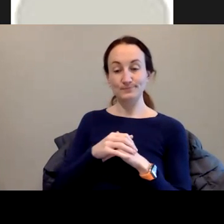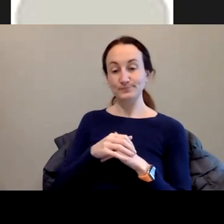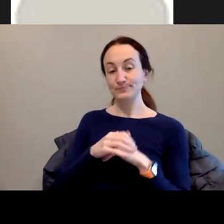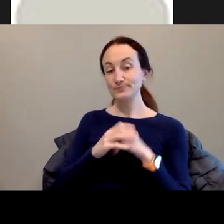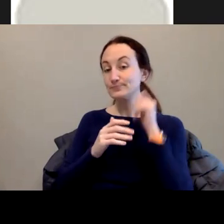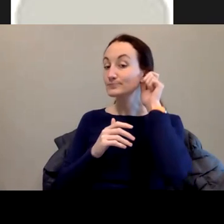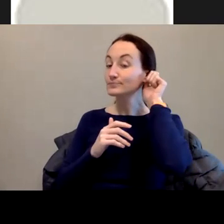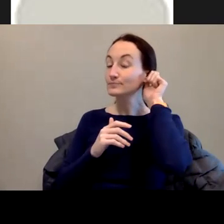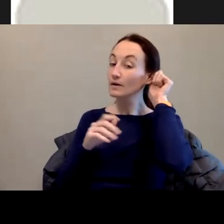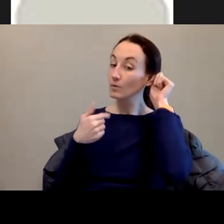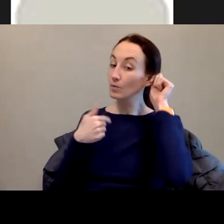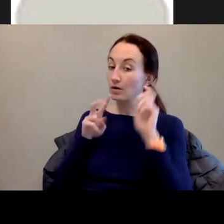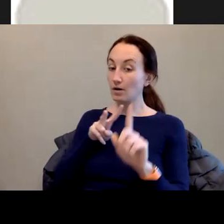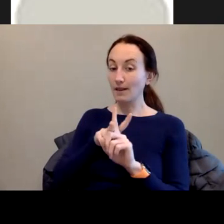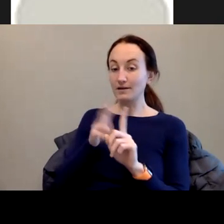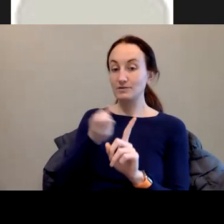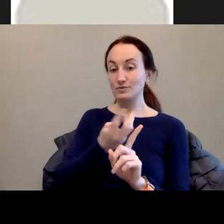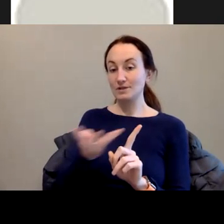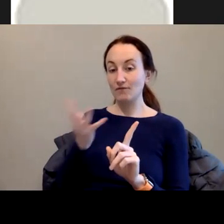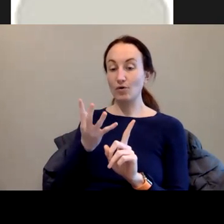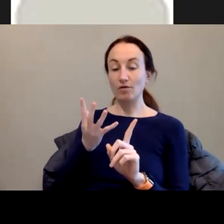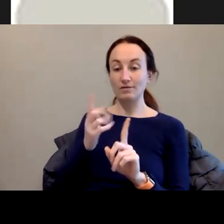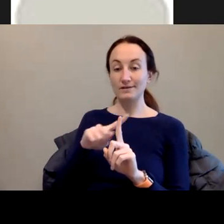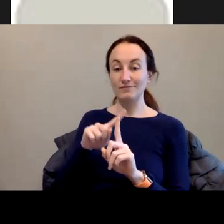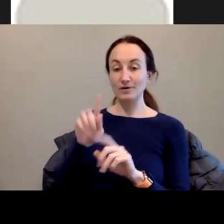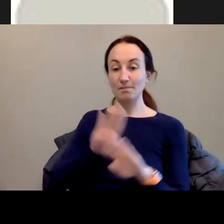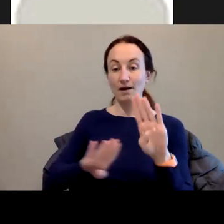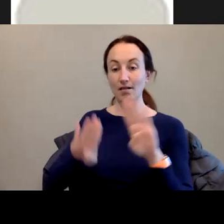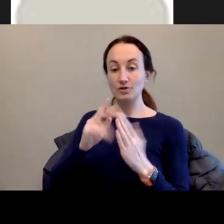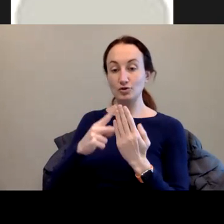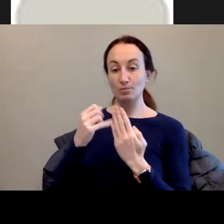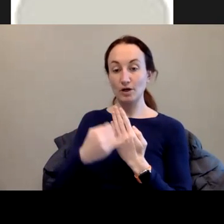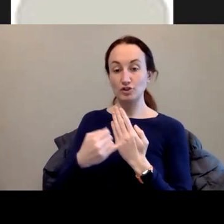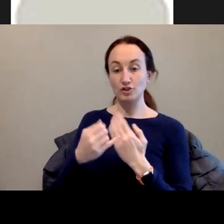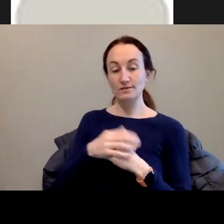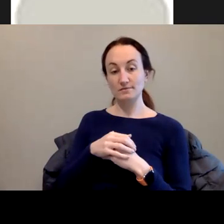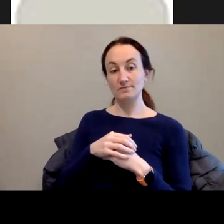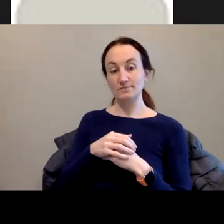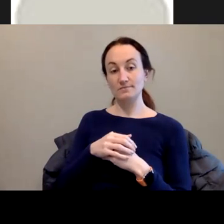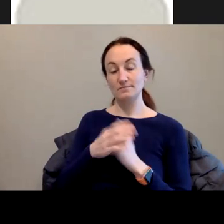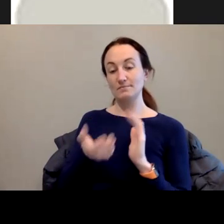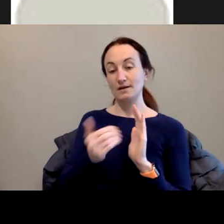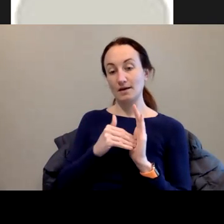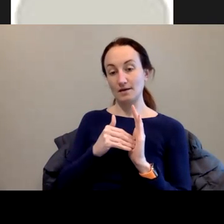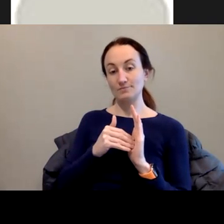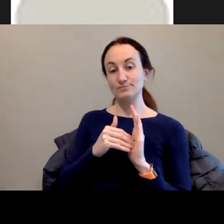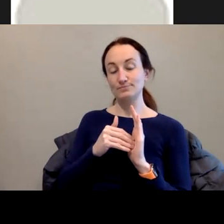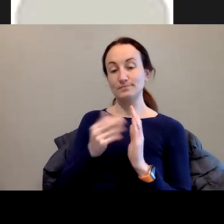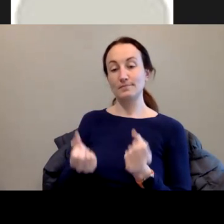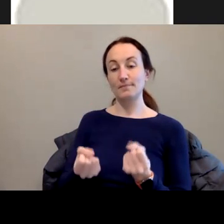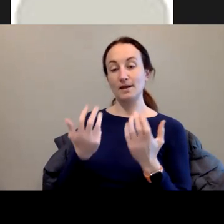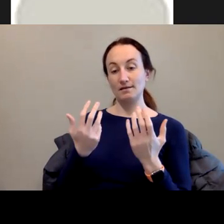And we are applying this to several biological projects. But again, there are